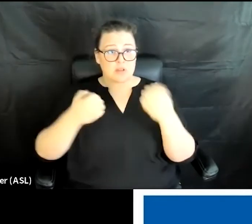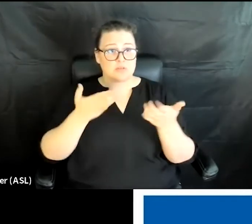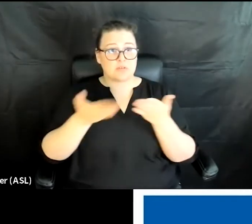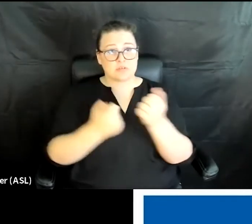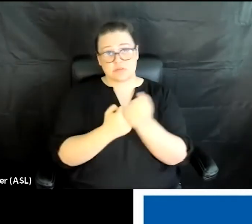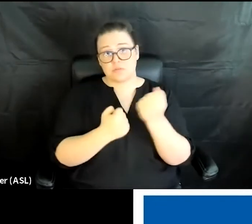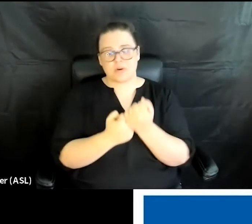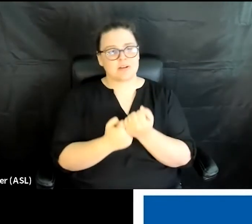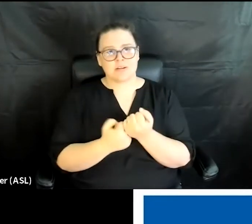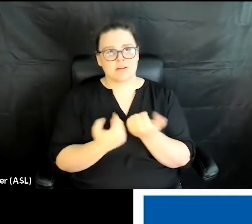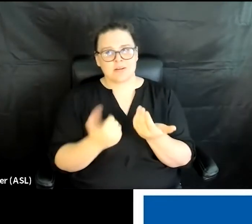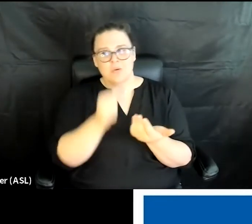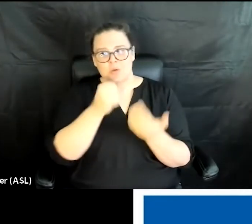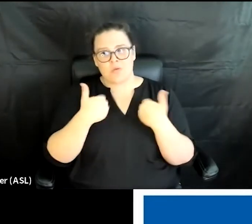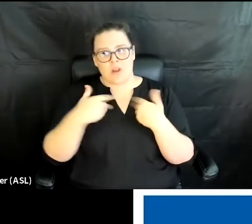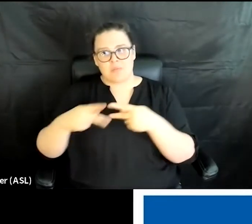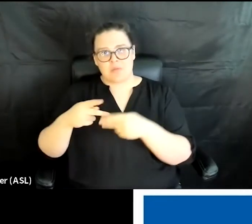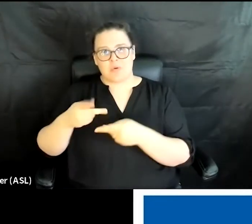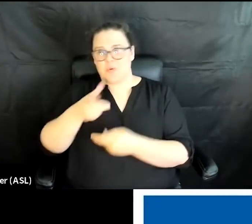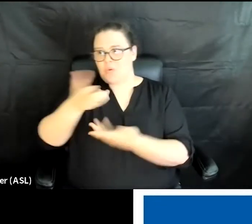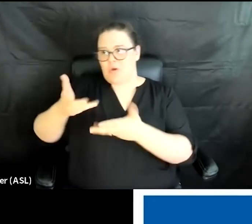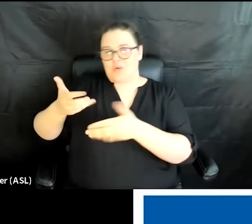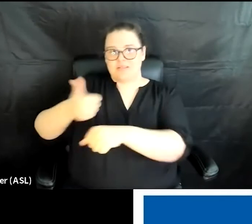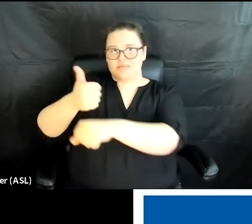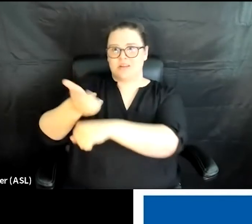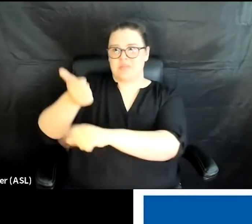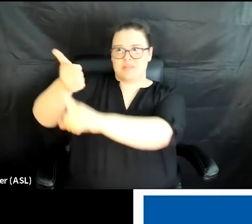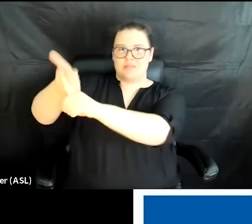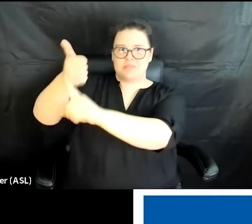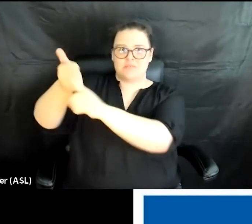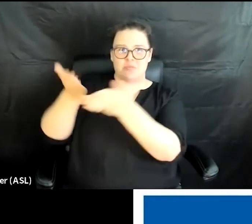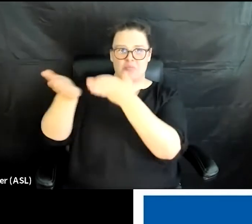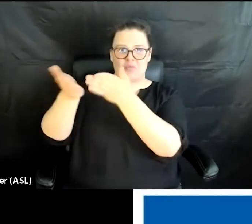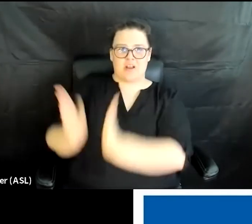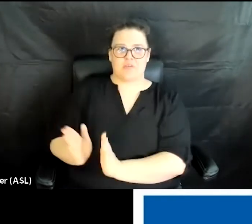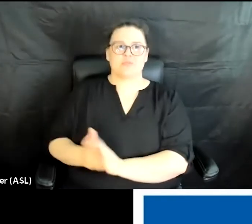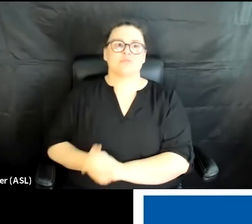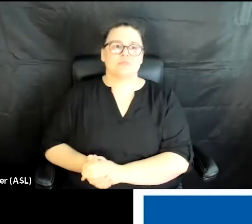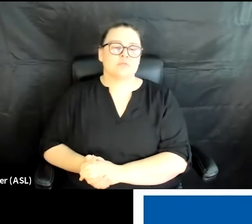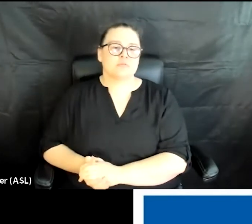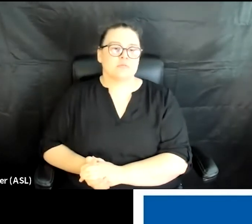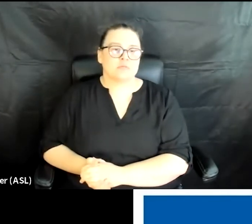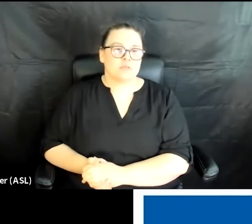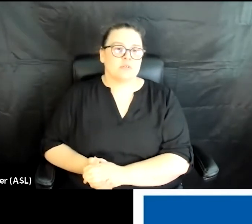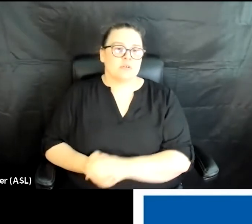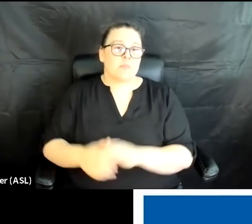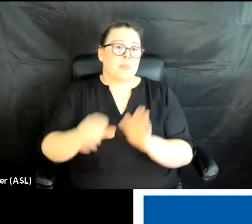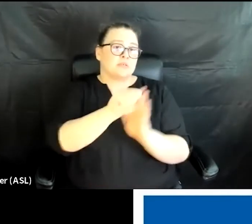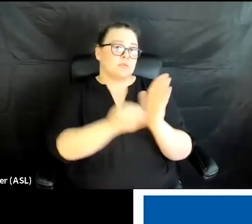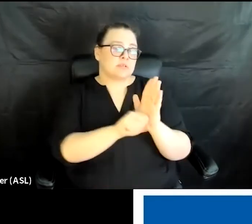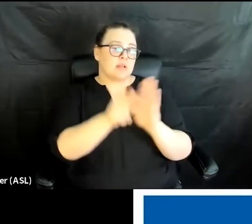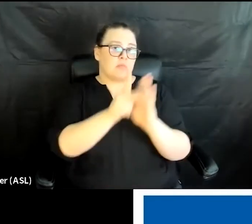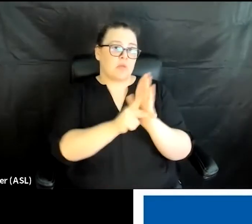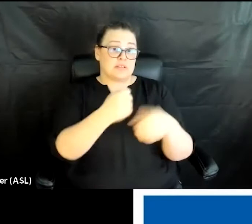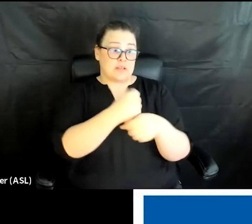services, we don't have people in the workplace to be able to provide those services. So as state policymakers, there are